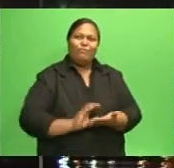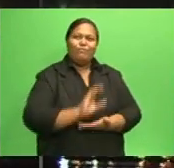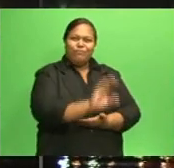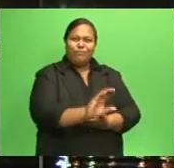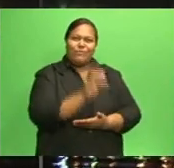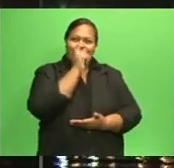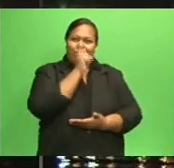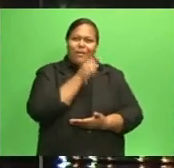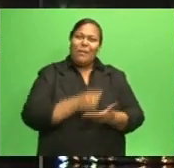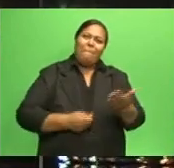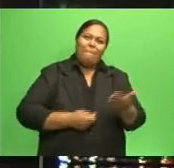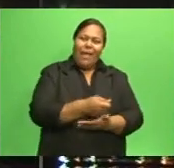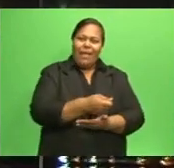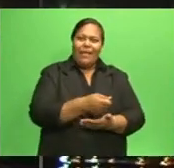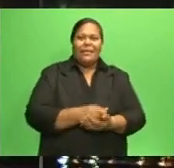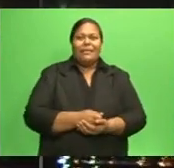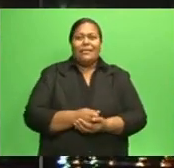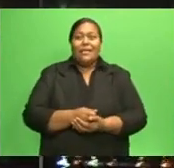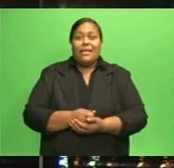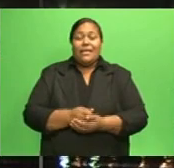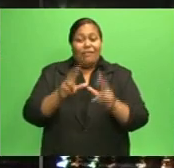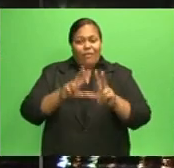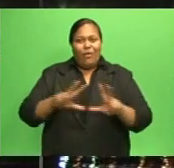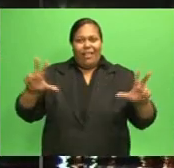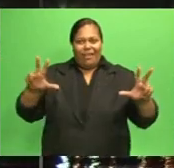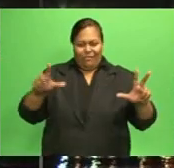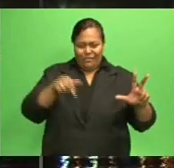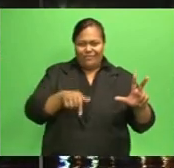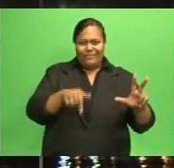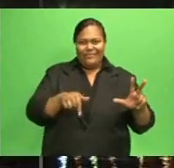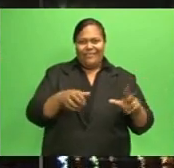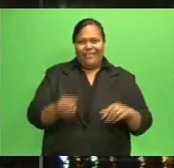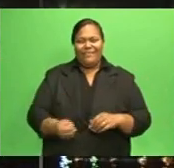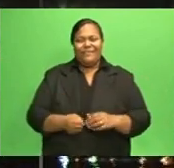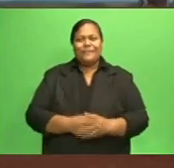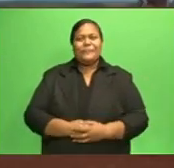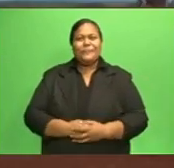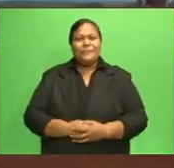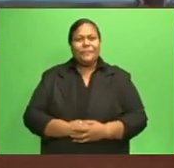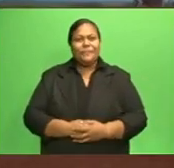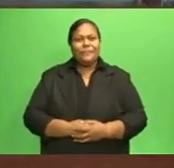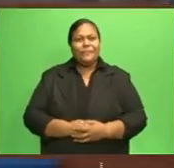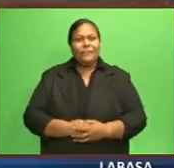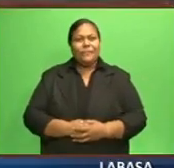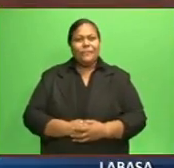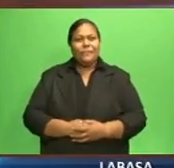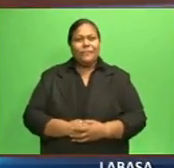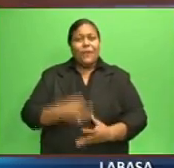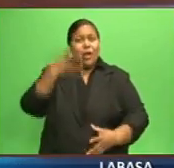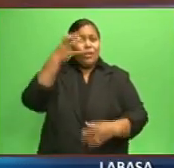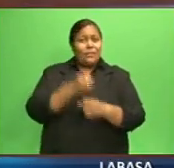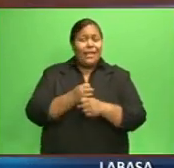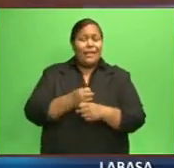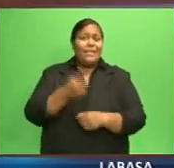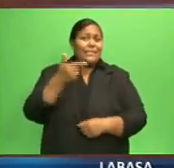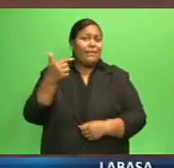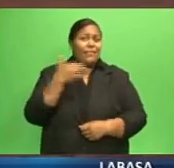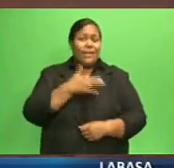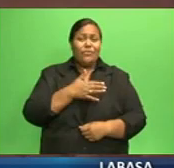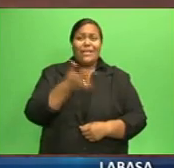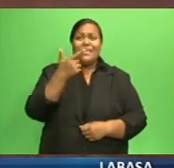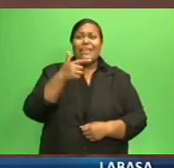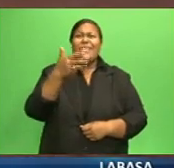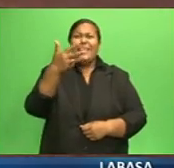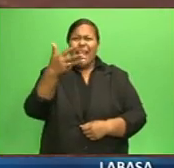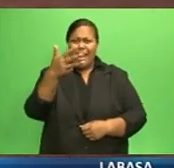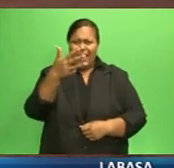the Riketi-Nambawalu highway. Eleanor Tarangai View reports. A total of 779 acres of